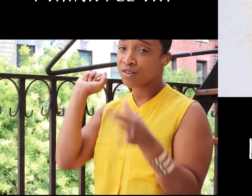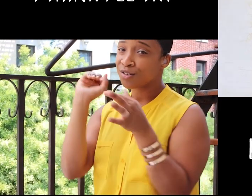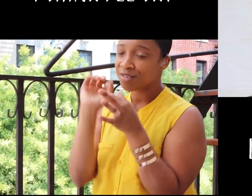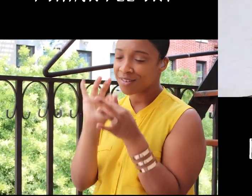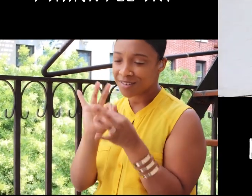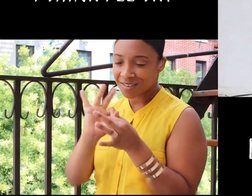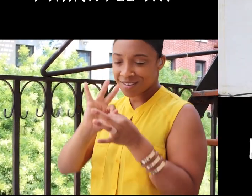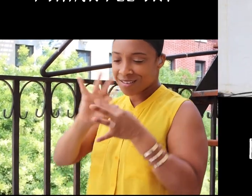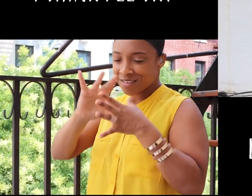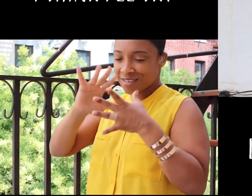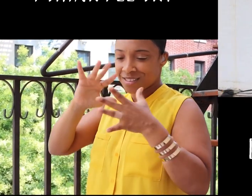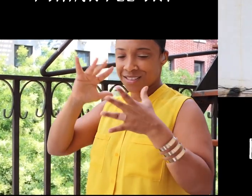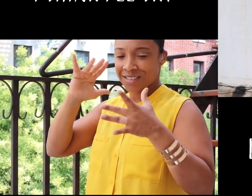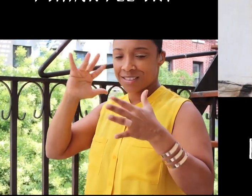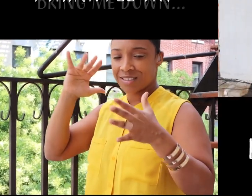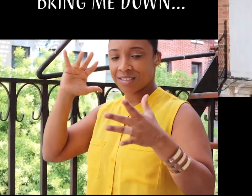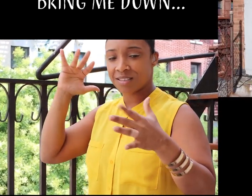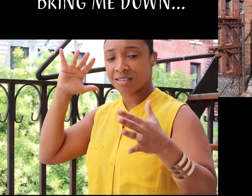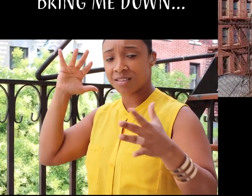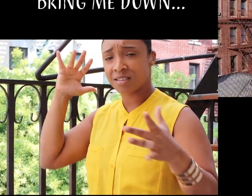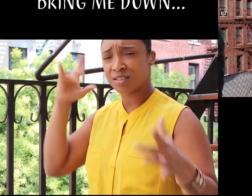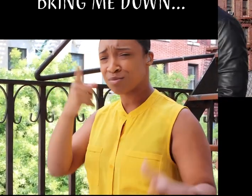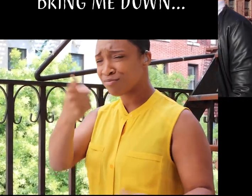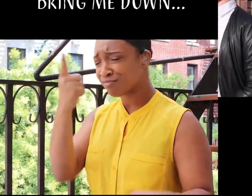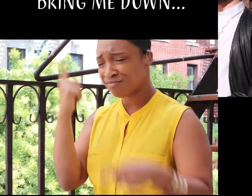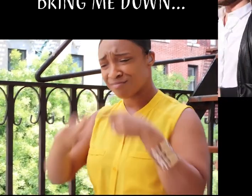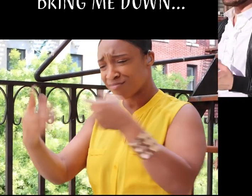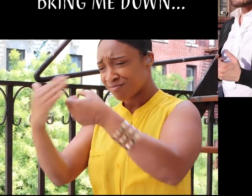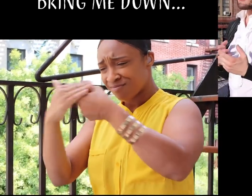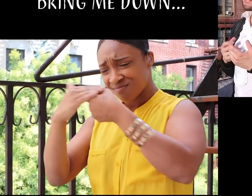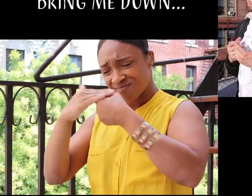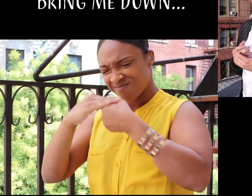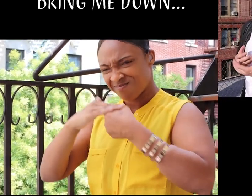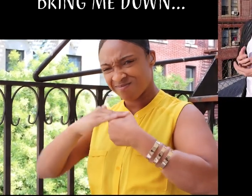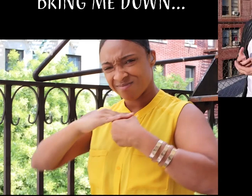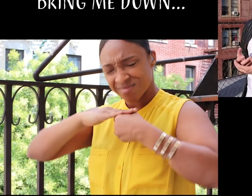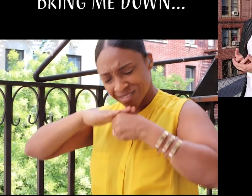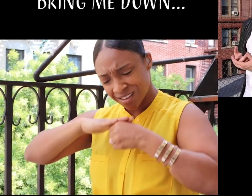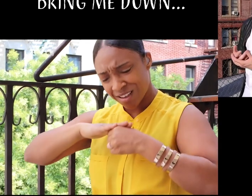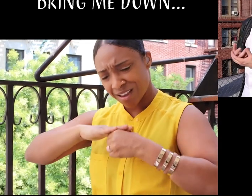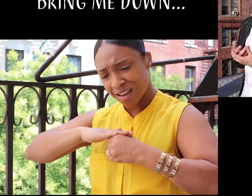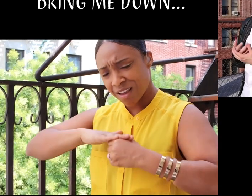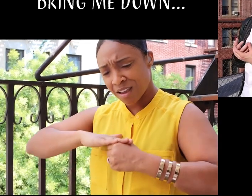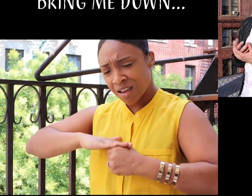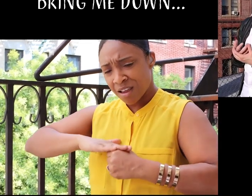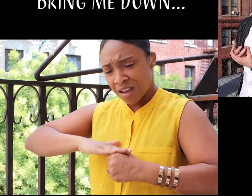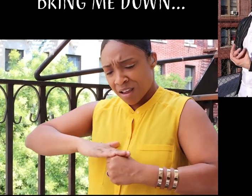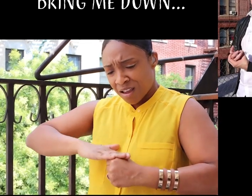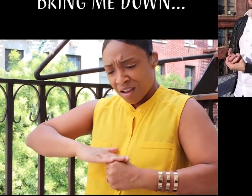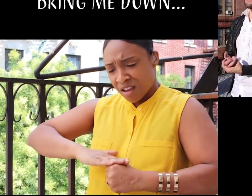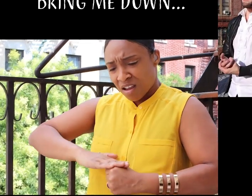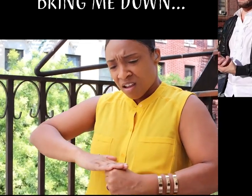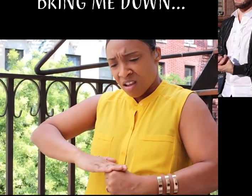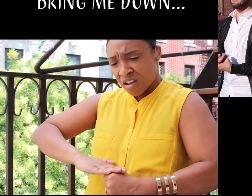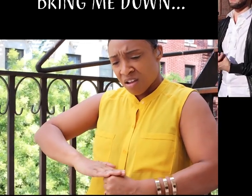defying gravity, and you can bring me down.